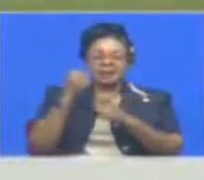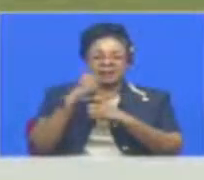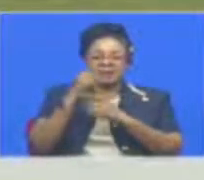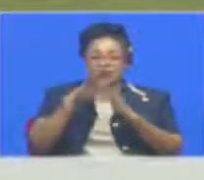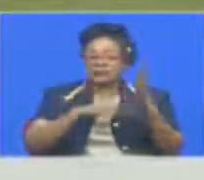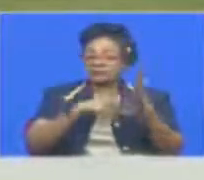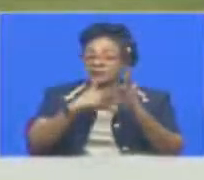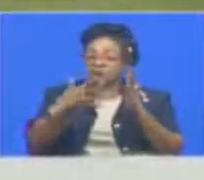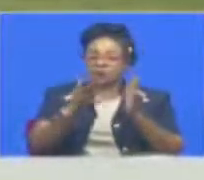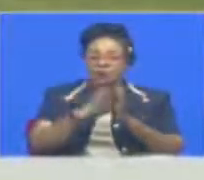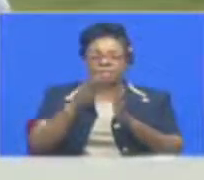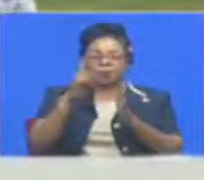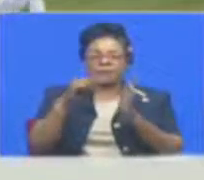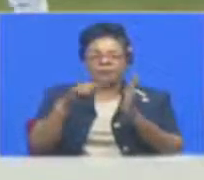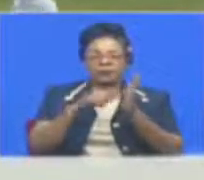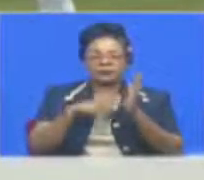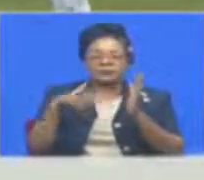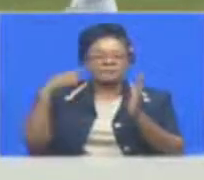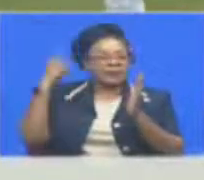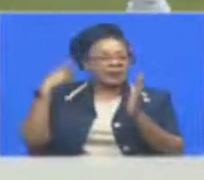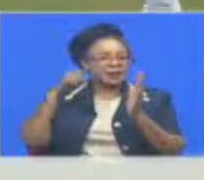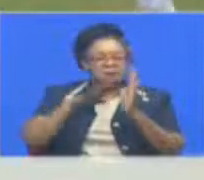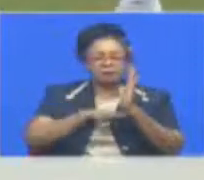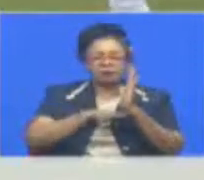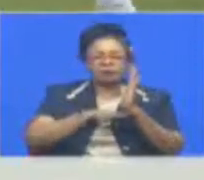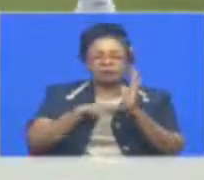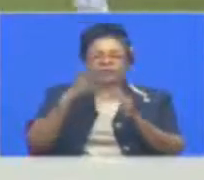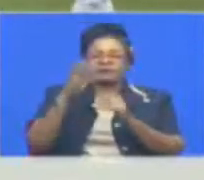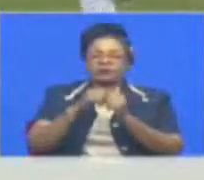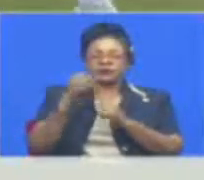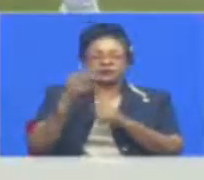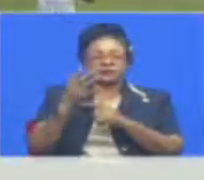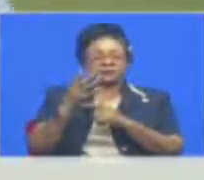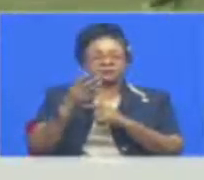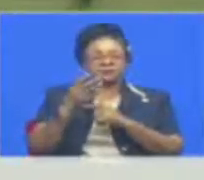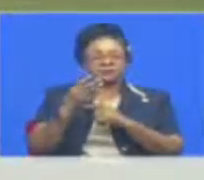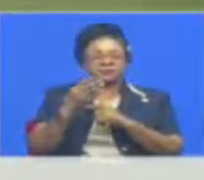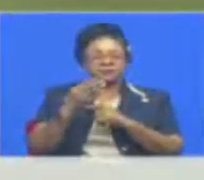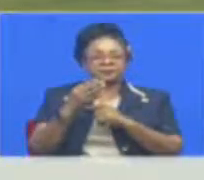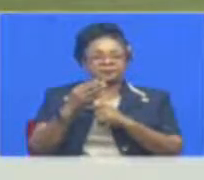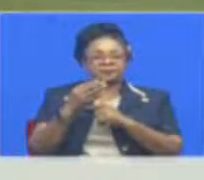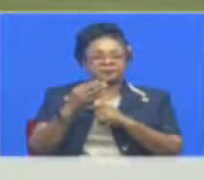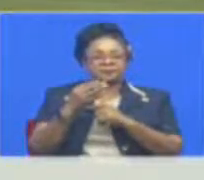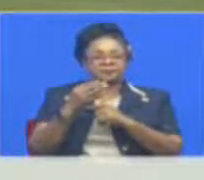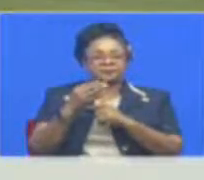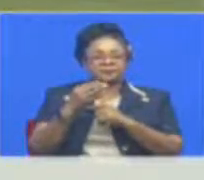31 points, as Mathare remain bottom with 14.